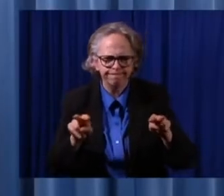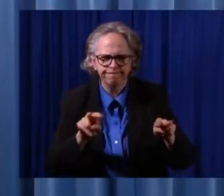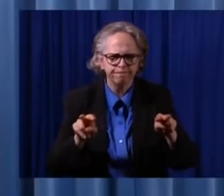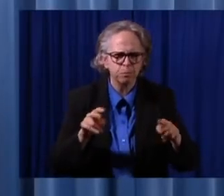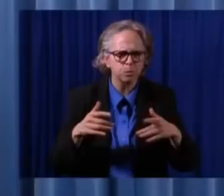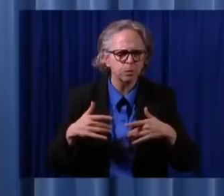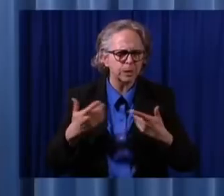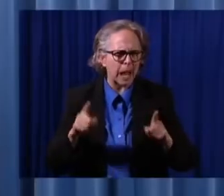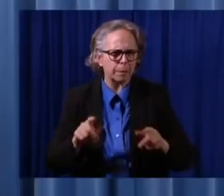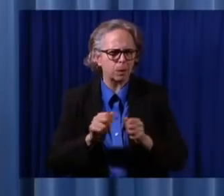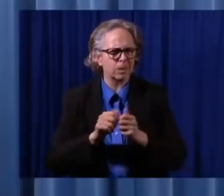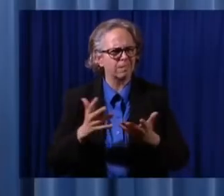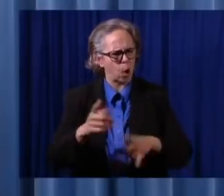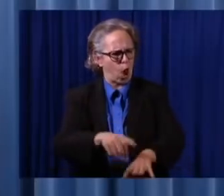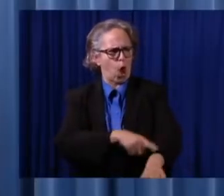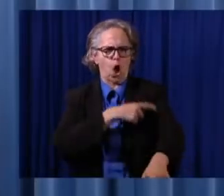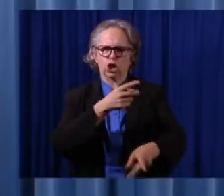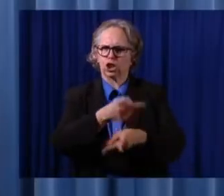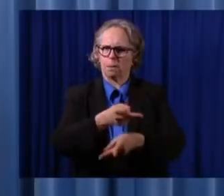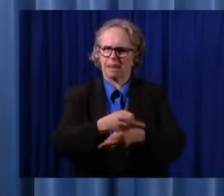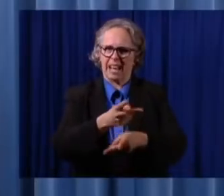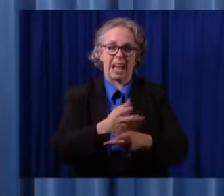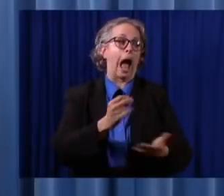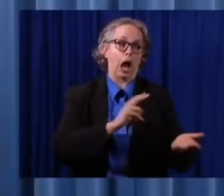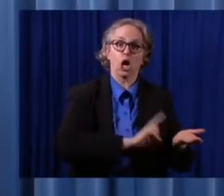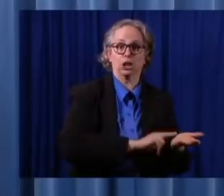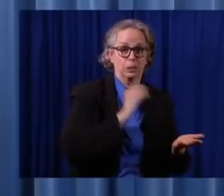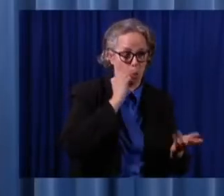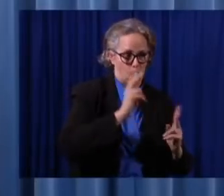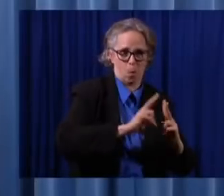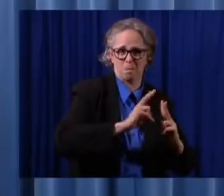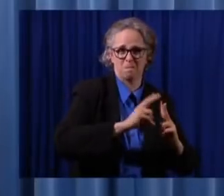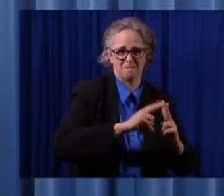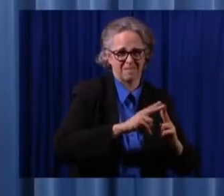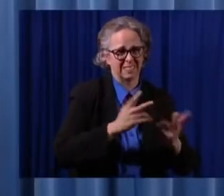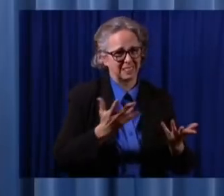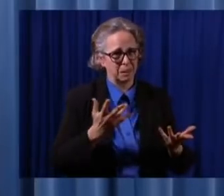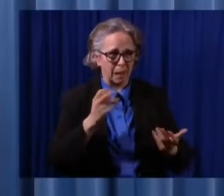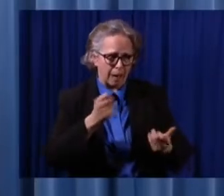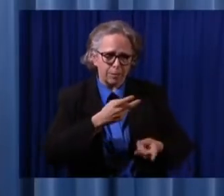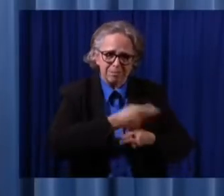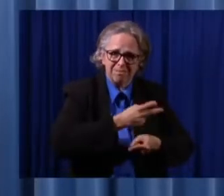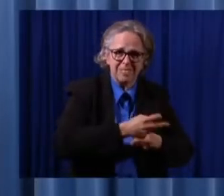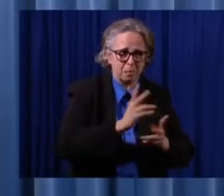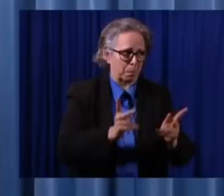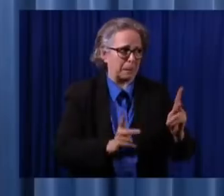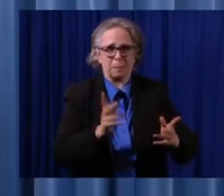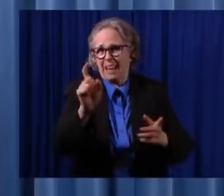that nursing homes have the resources they need to take care of people.